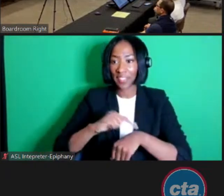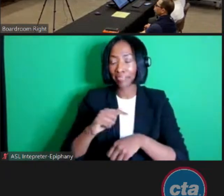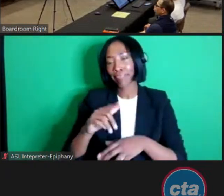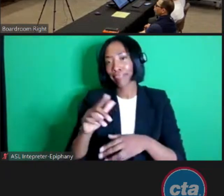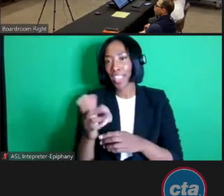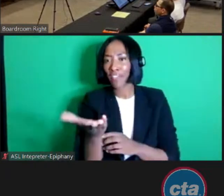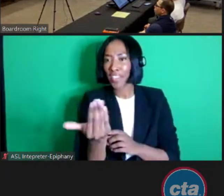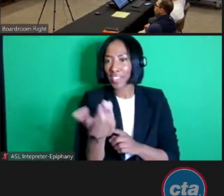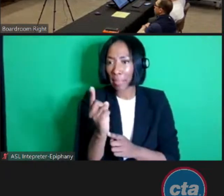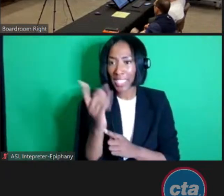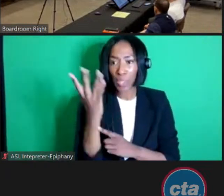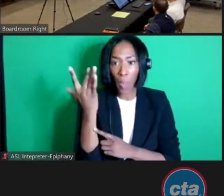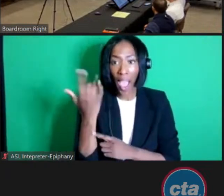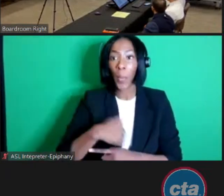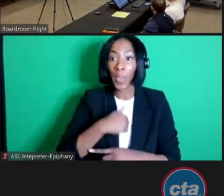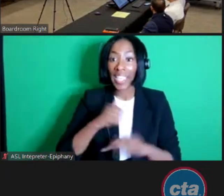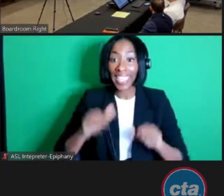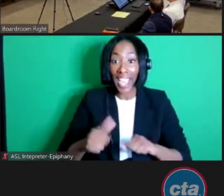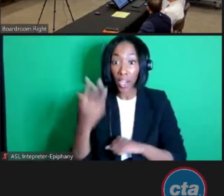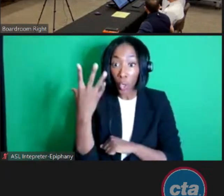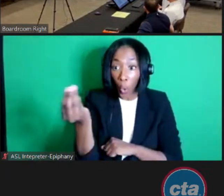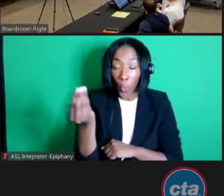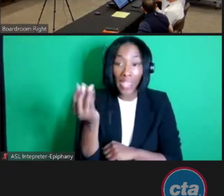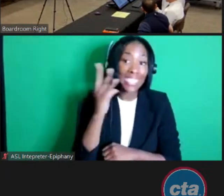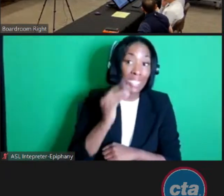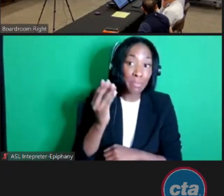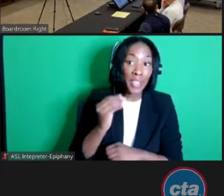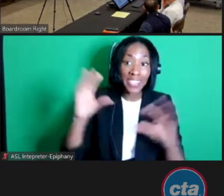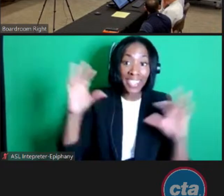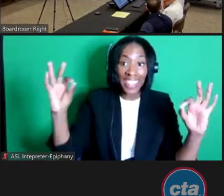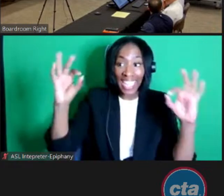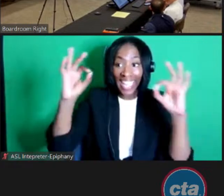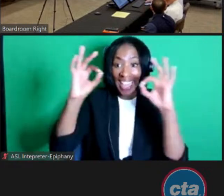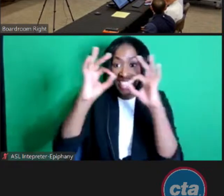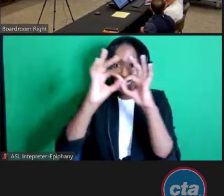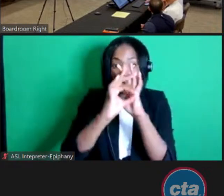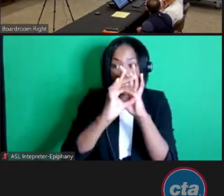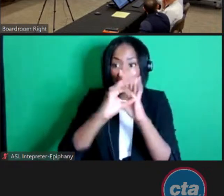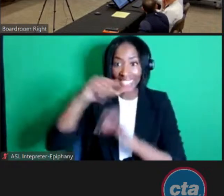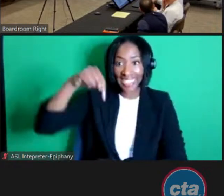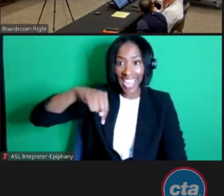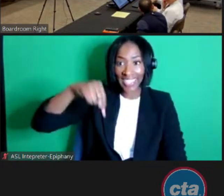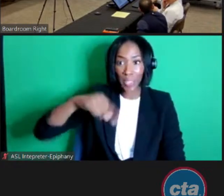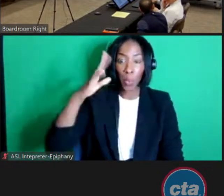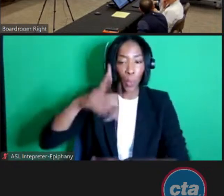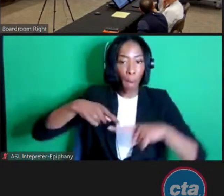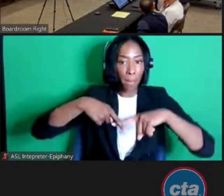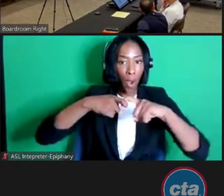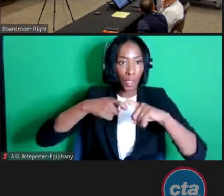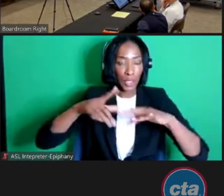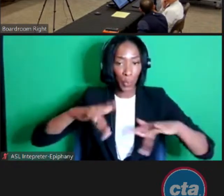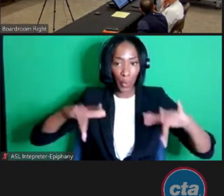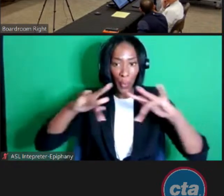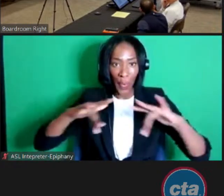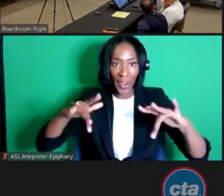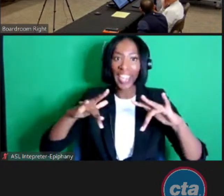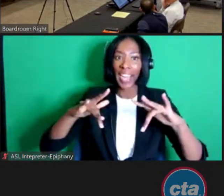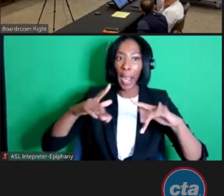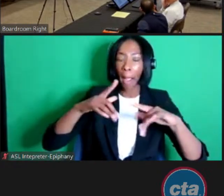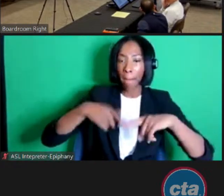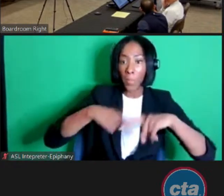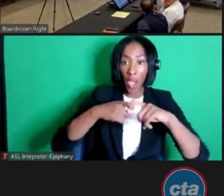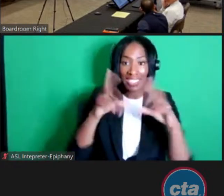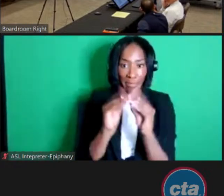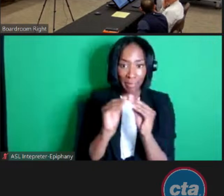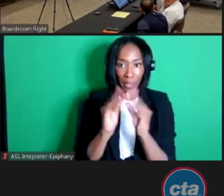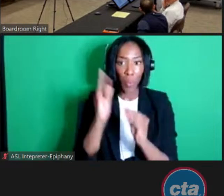that we can all go experience the eclipse downstairs. So we will pause the recording, we will pause the meeting, and we're gonna